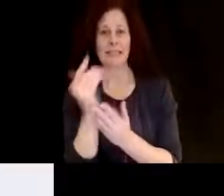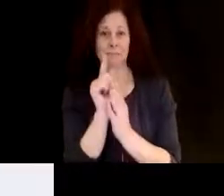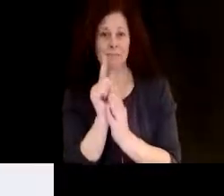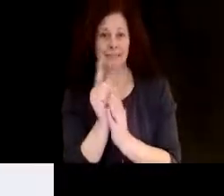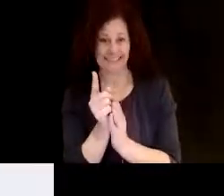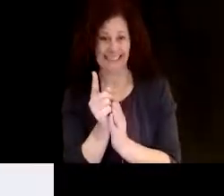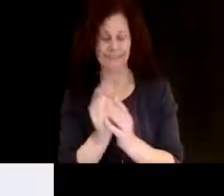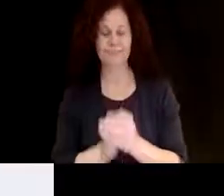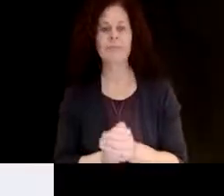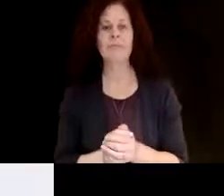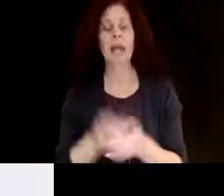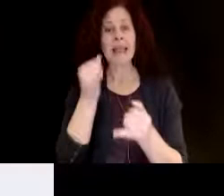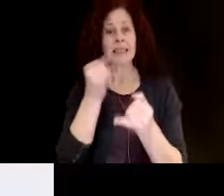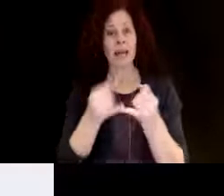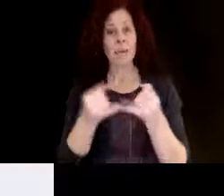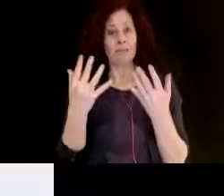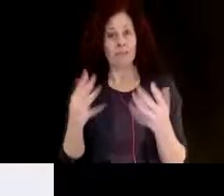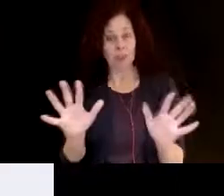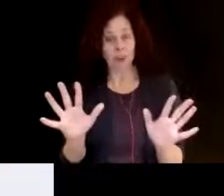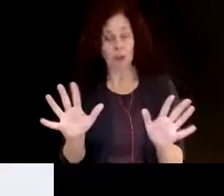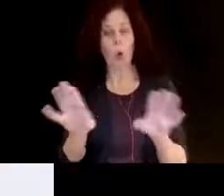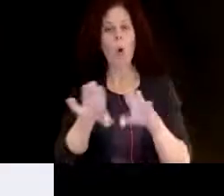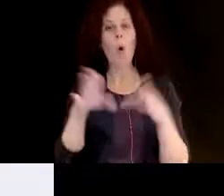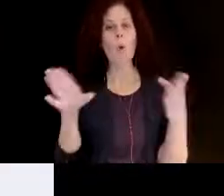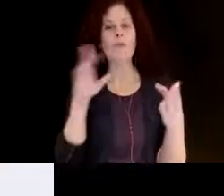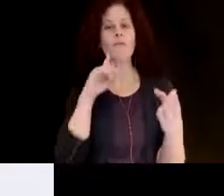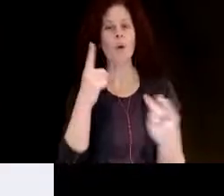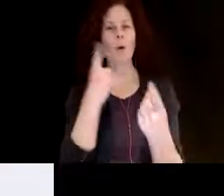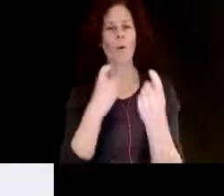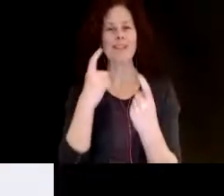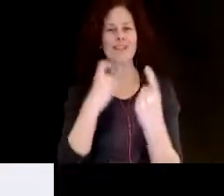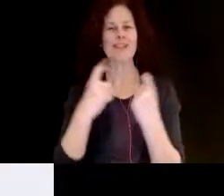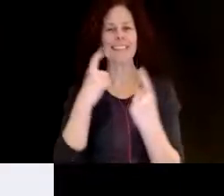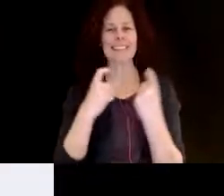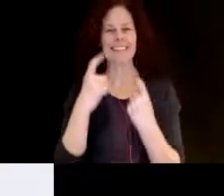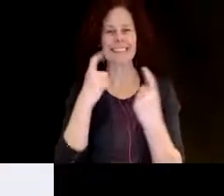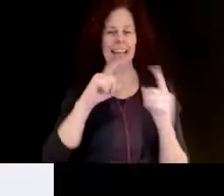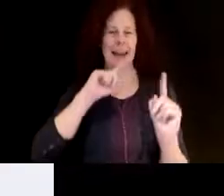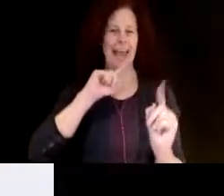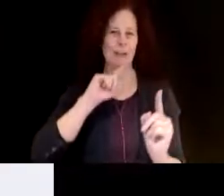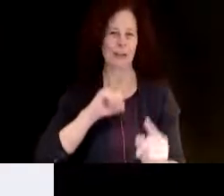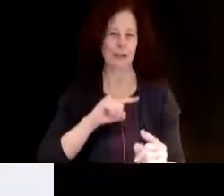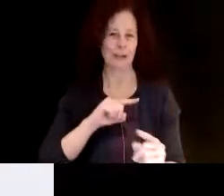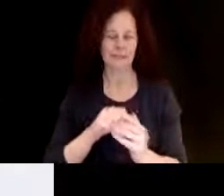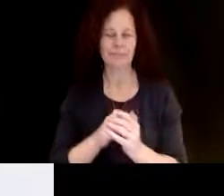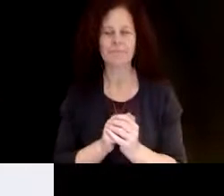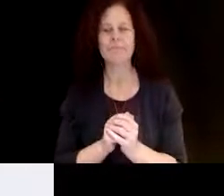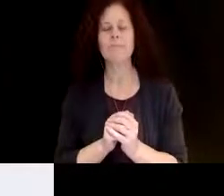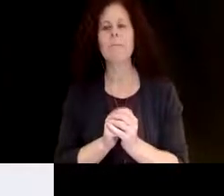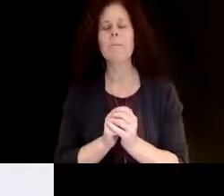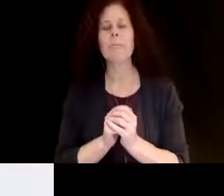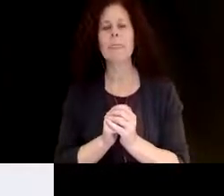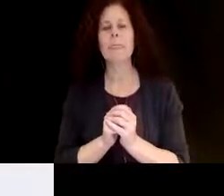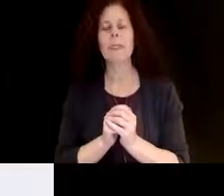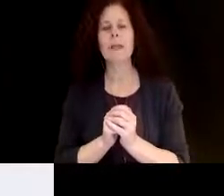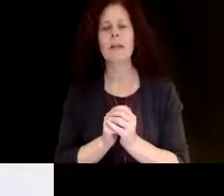presentation, we'll have a 20-minute question and answer period. Please feel free to pose your questions as you go if you'd like